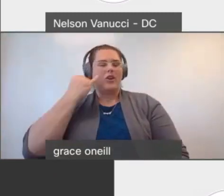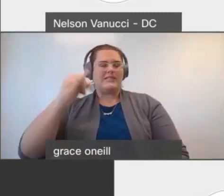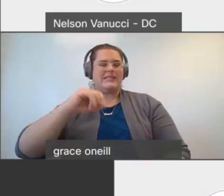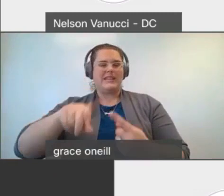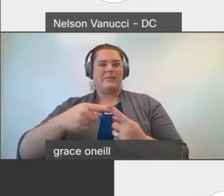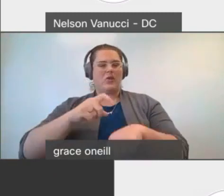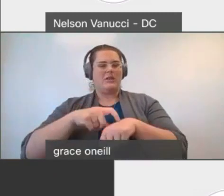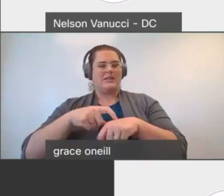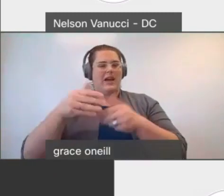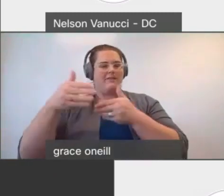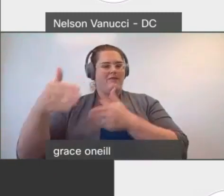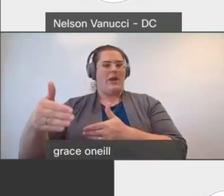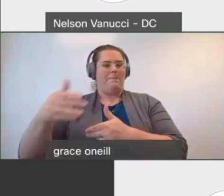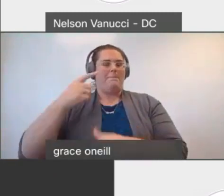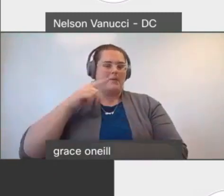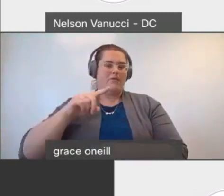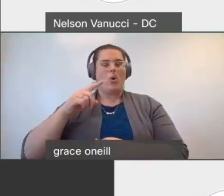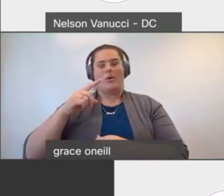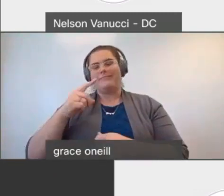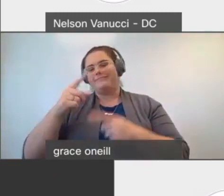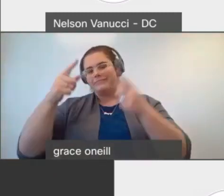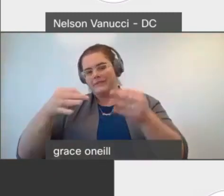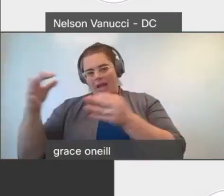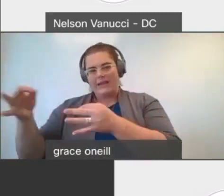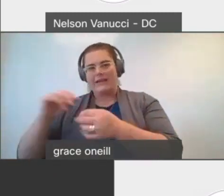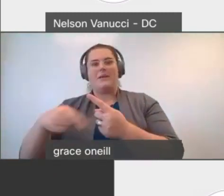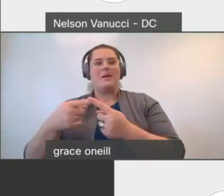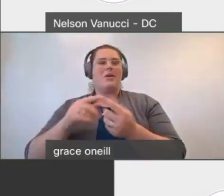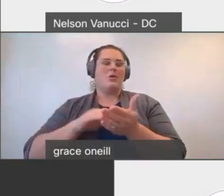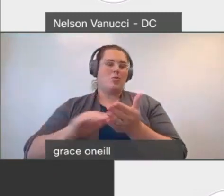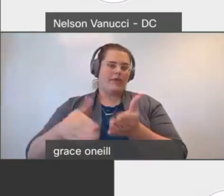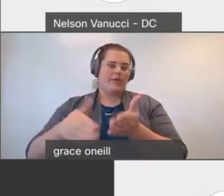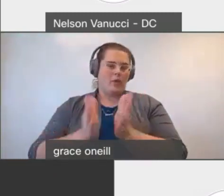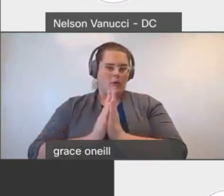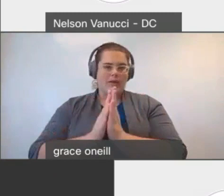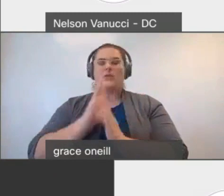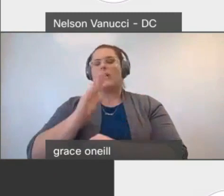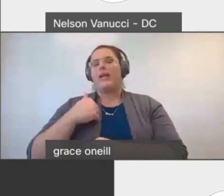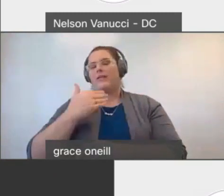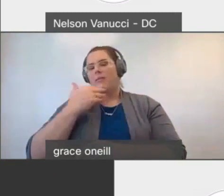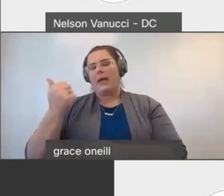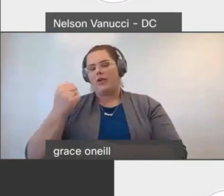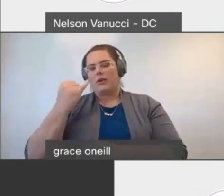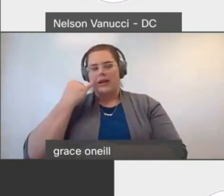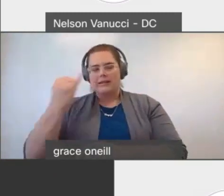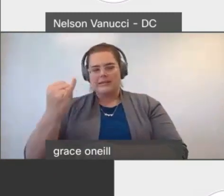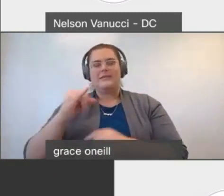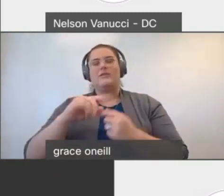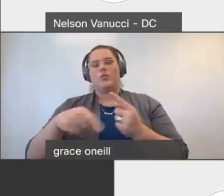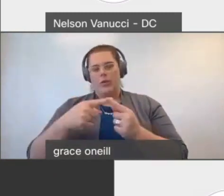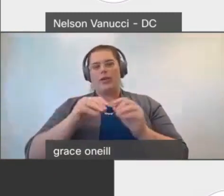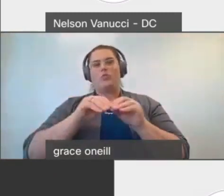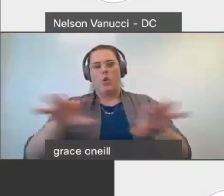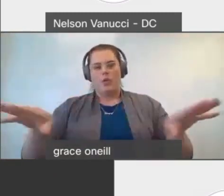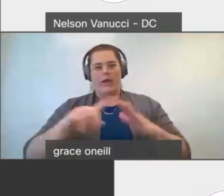for considering and ruling on the waiver requests as this thing completely rolls out, because we